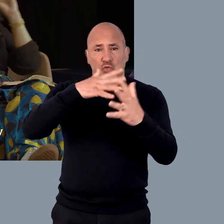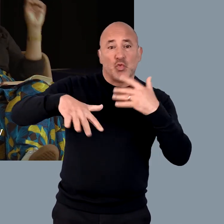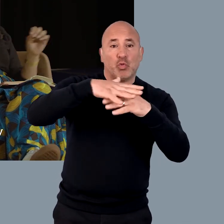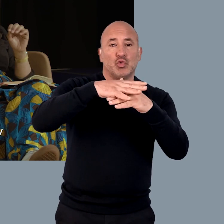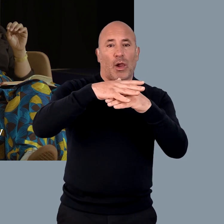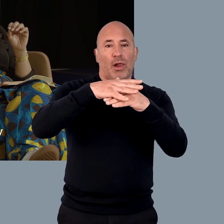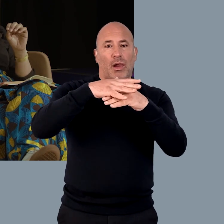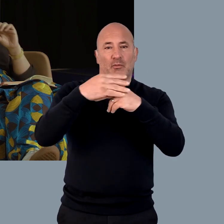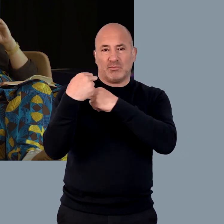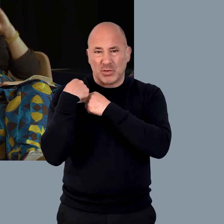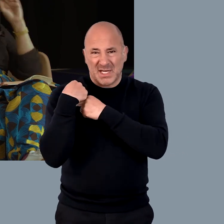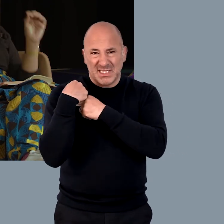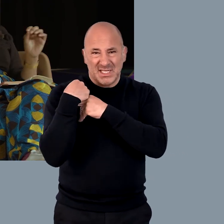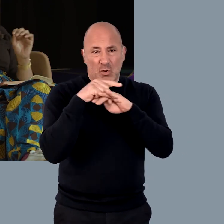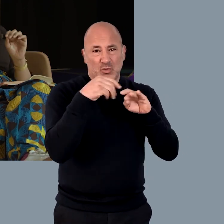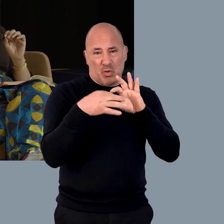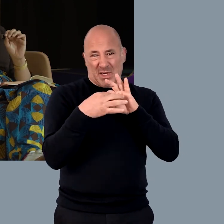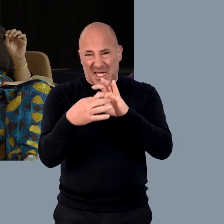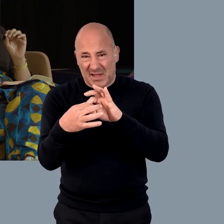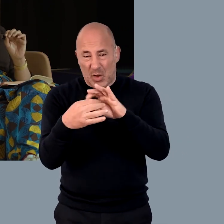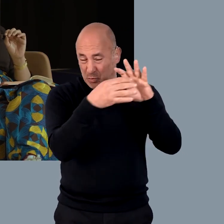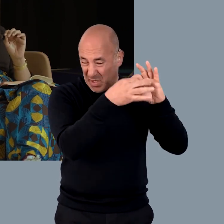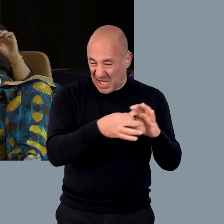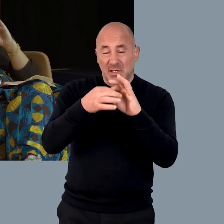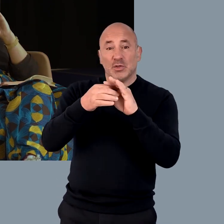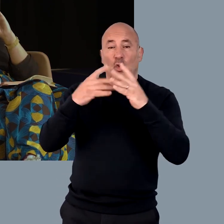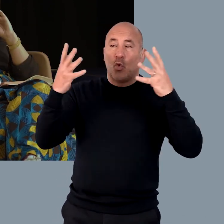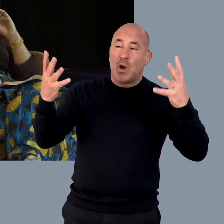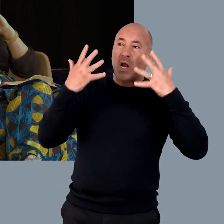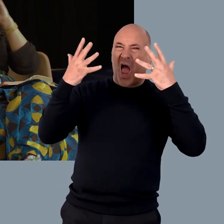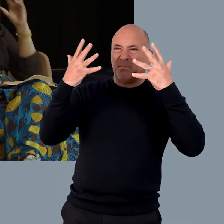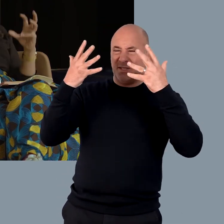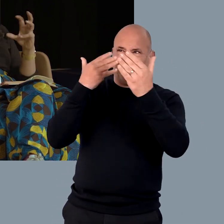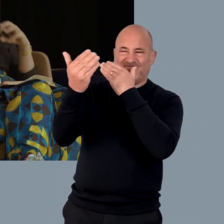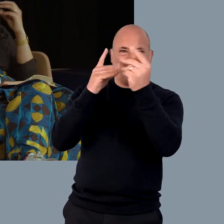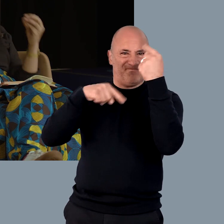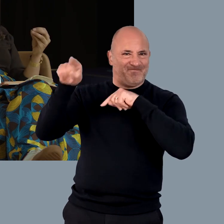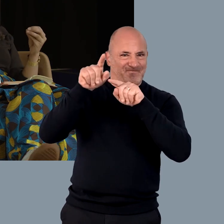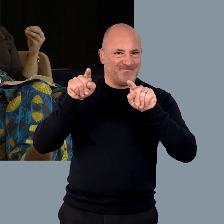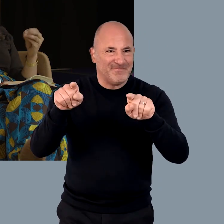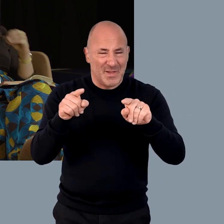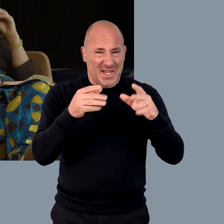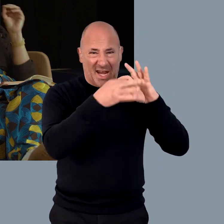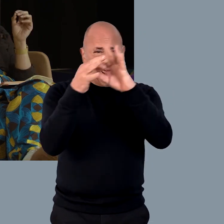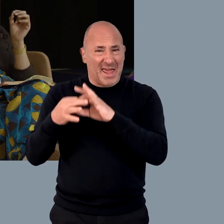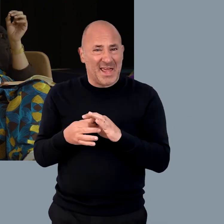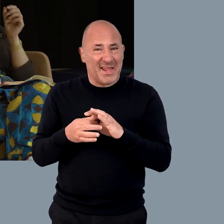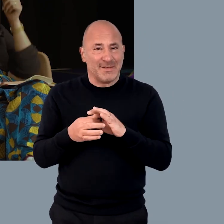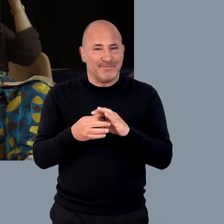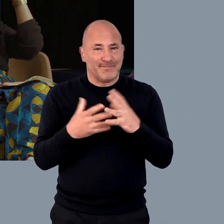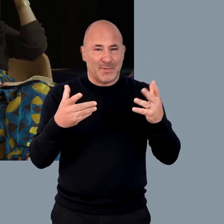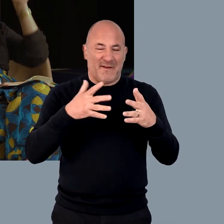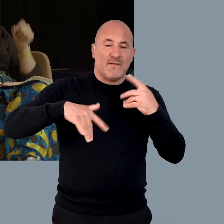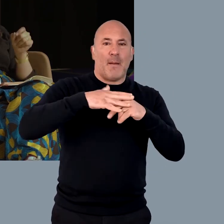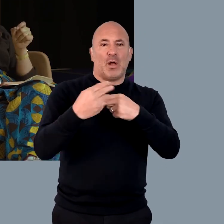is absolutely tied to social responsibility and engagement. It's absolutely tied to climate justice. And it's that idea